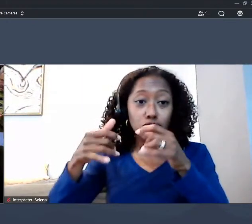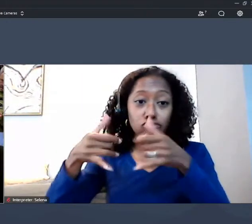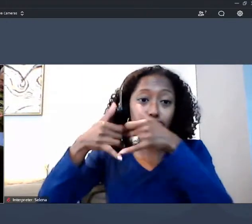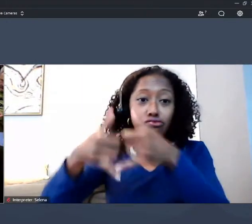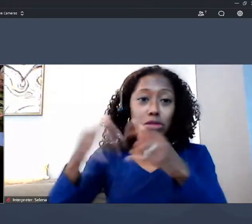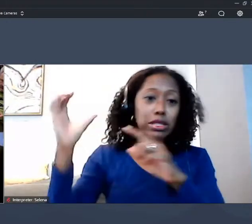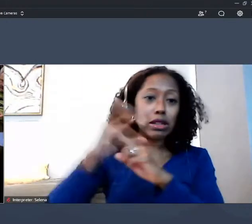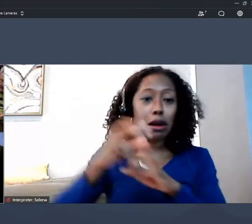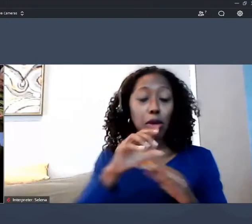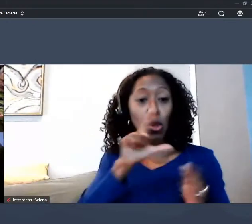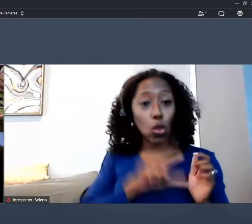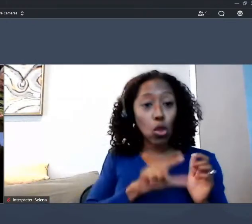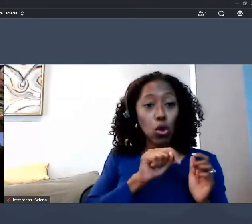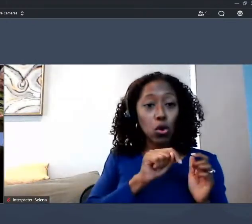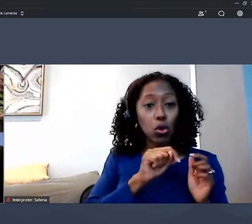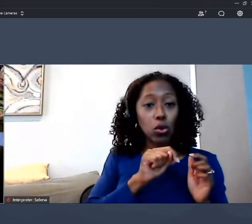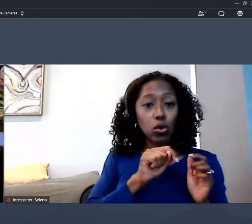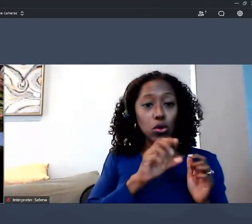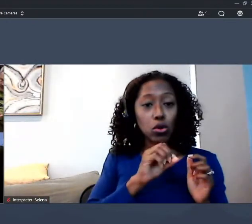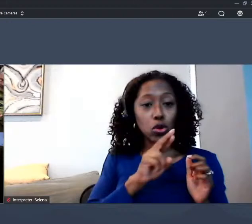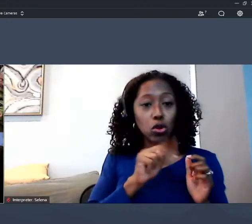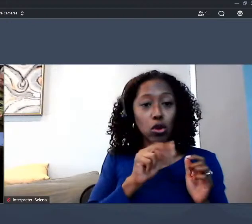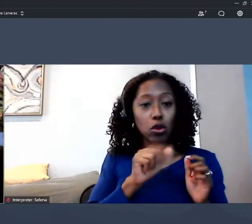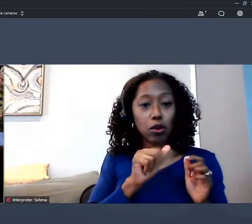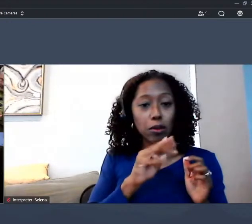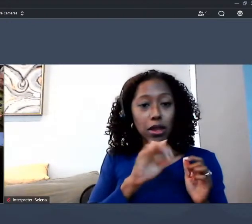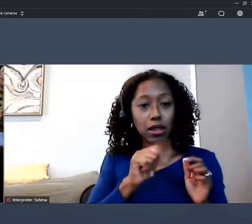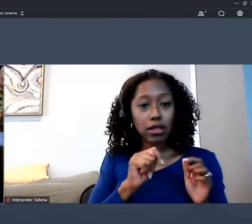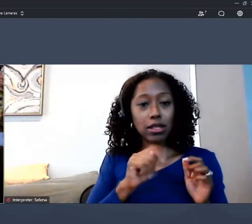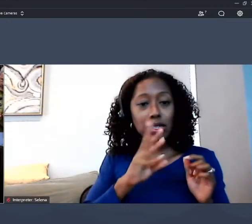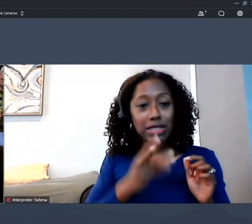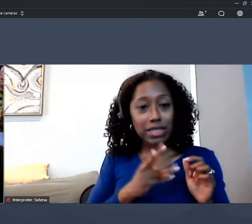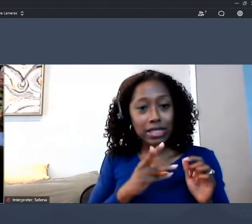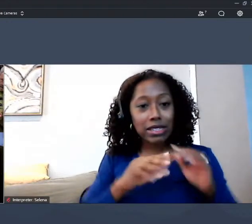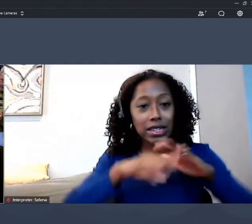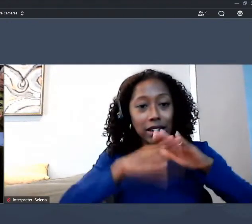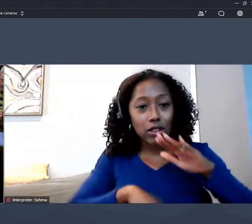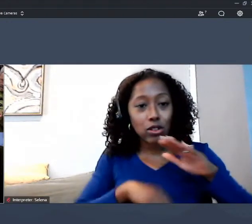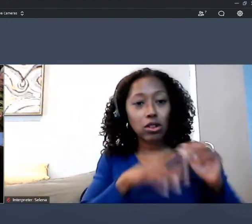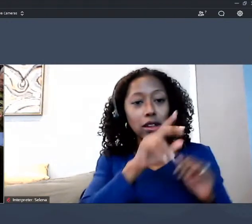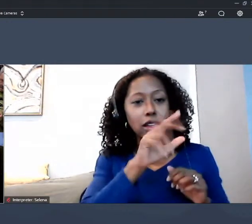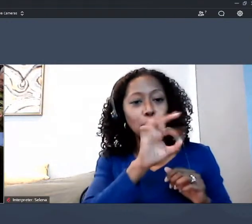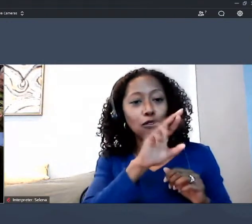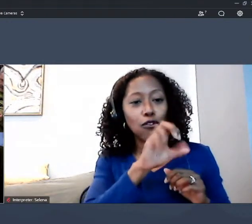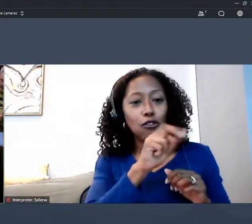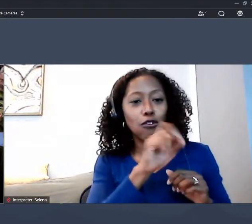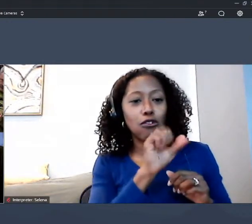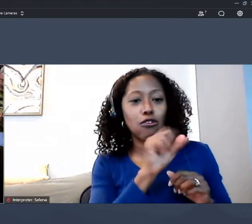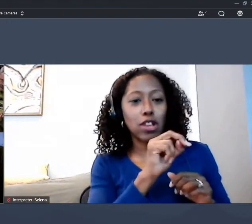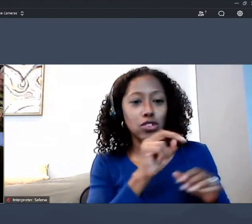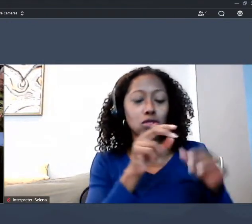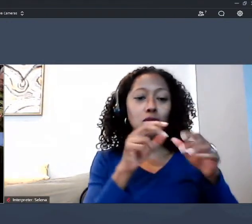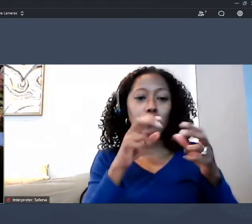Low tournament, 16 under at the 2021 Fresno State Classic, a new school record for 54 holes. Colleagues,